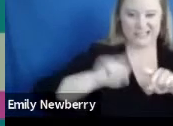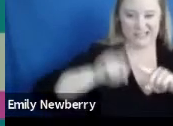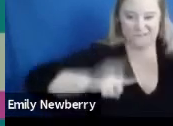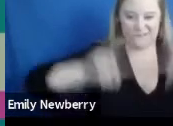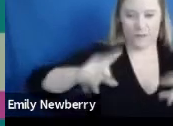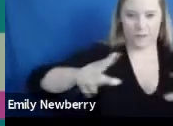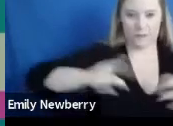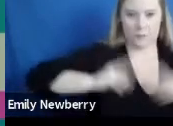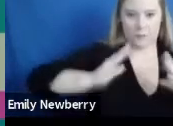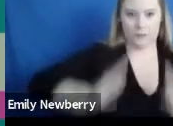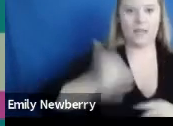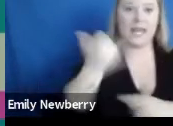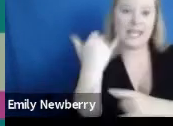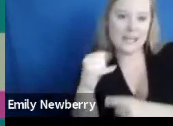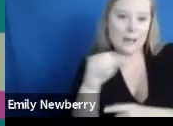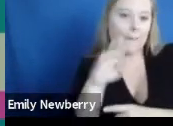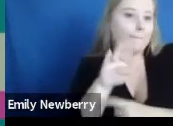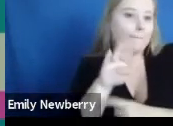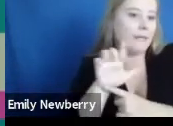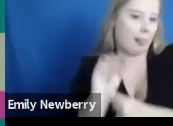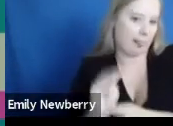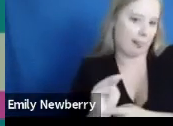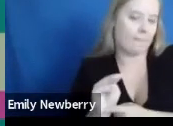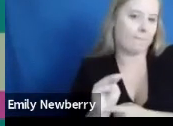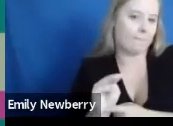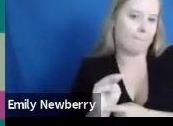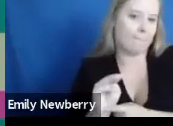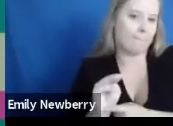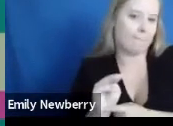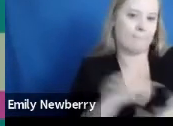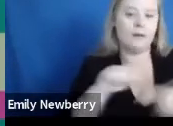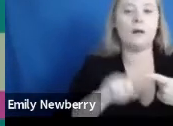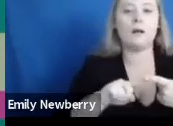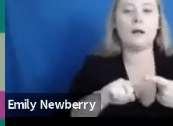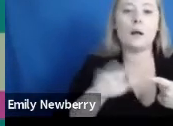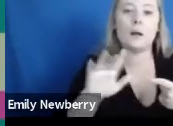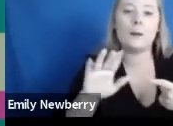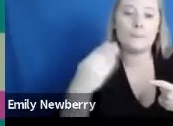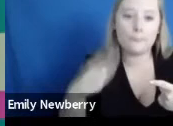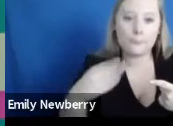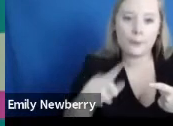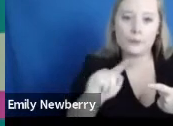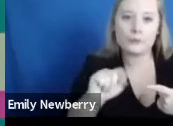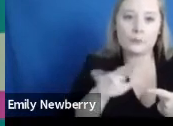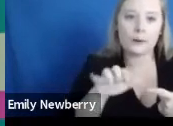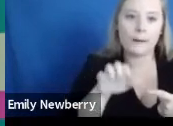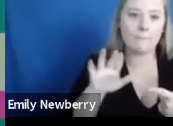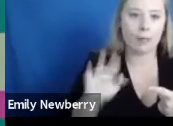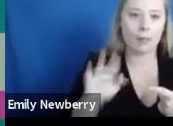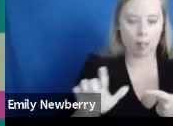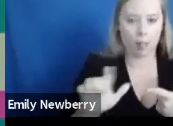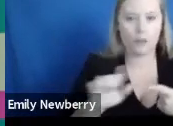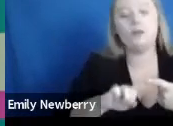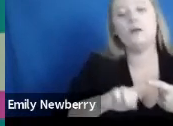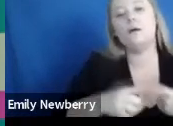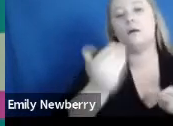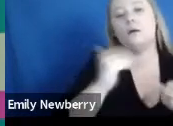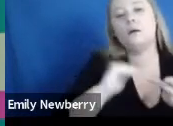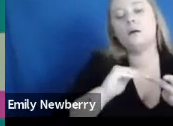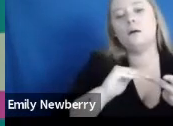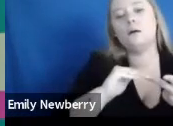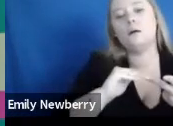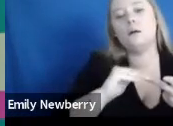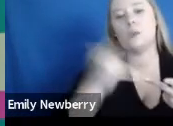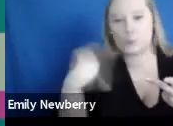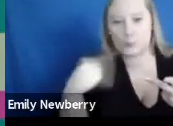yellow is the BLM land, the light blue are the tribal and allotment areas, and then the green